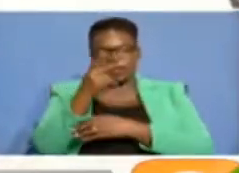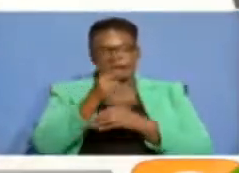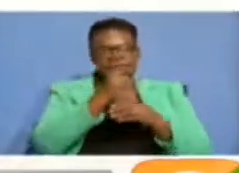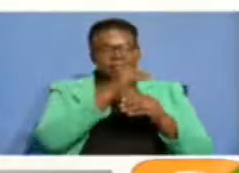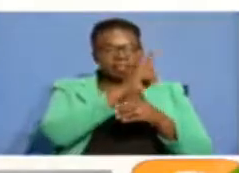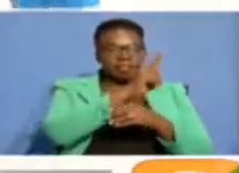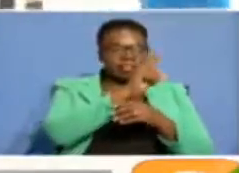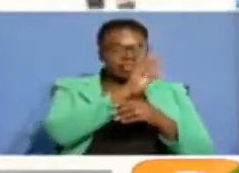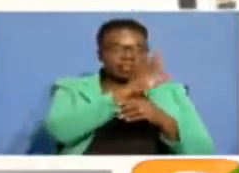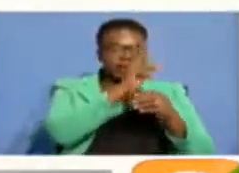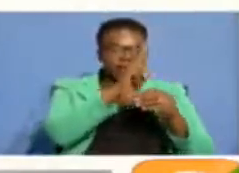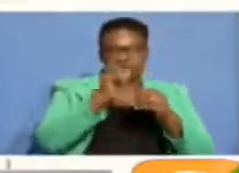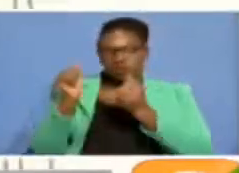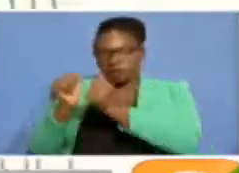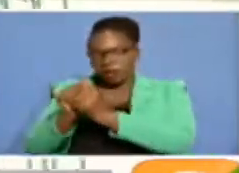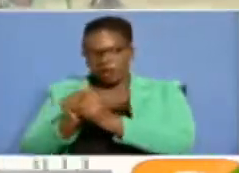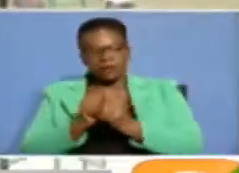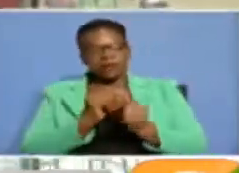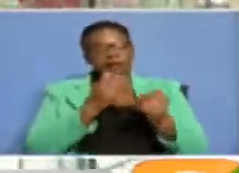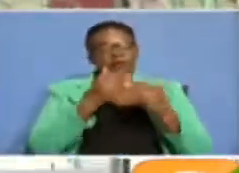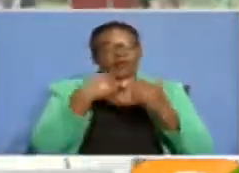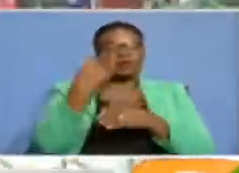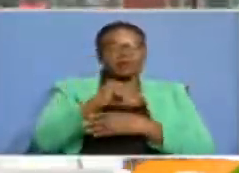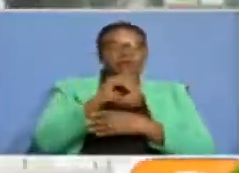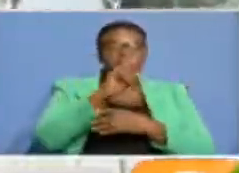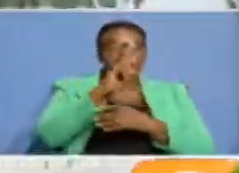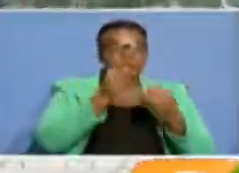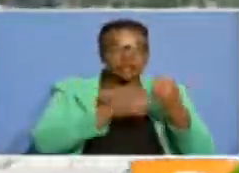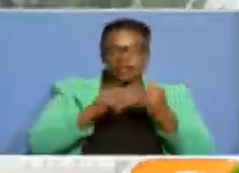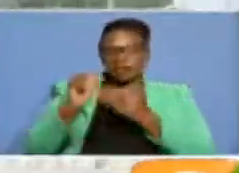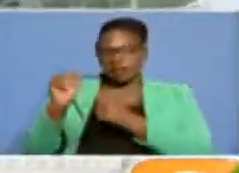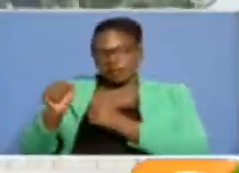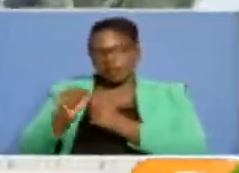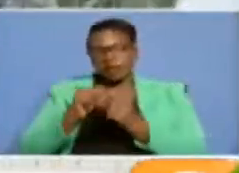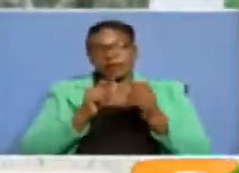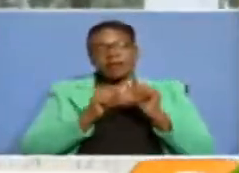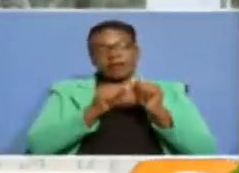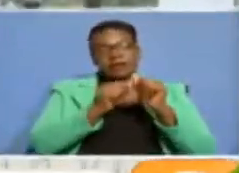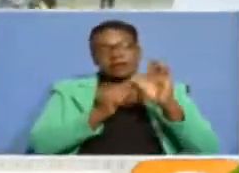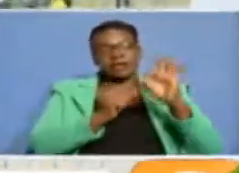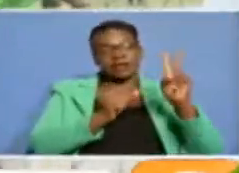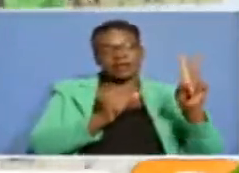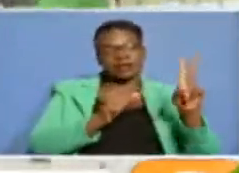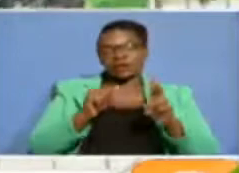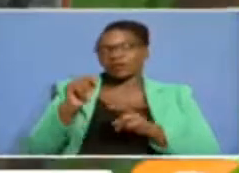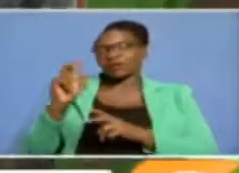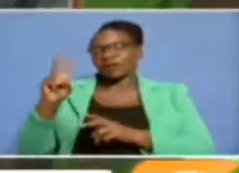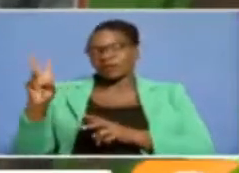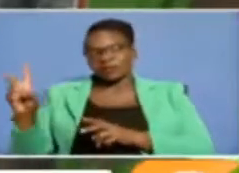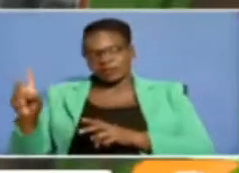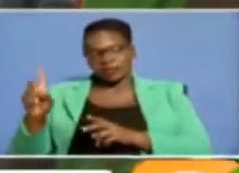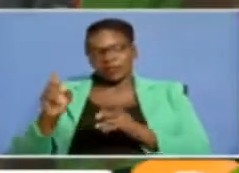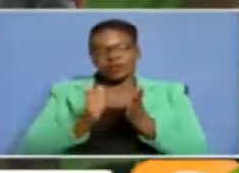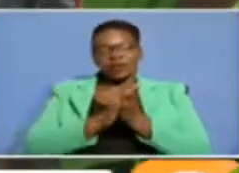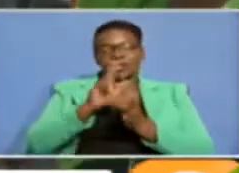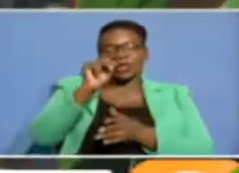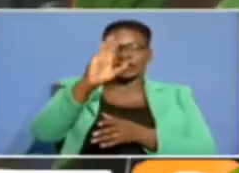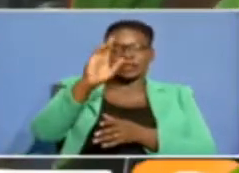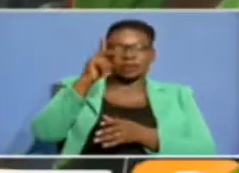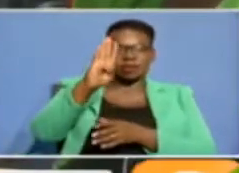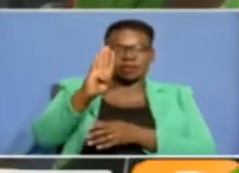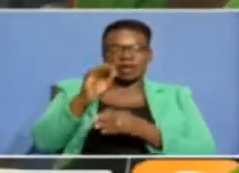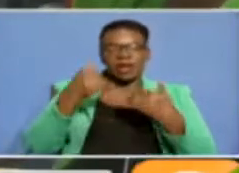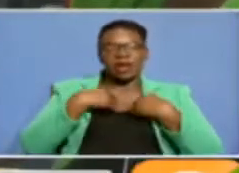Thika 36-22. Following the wins, Strathmore lead with 32 points, 3 points clear of second place National Cereals and Produce Board, who